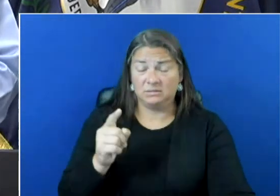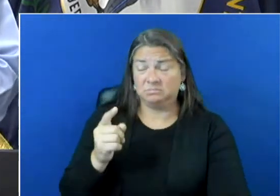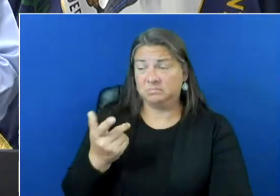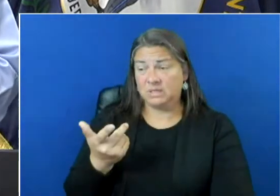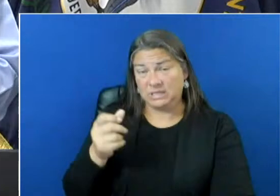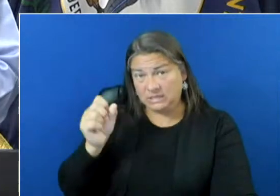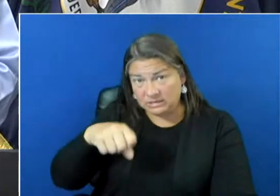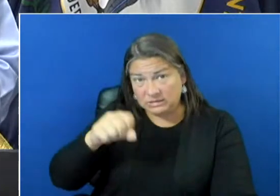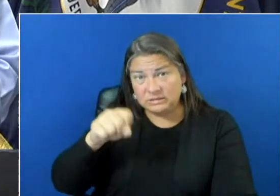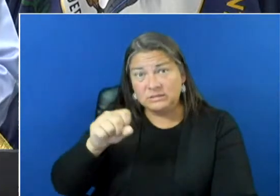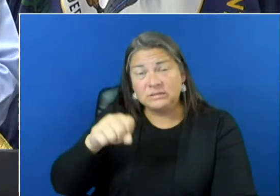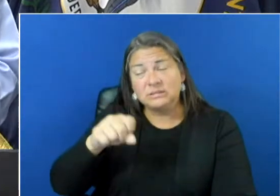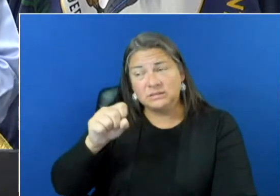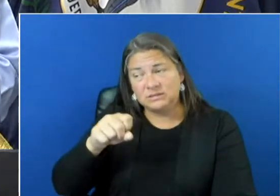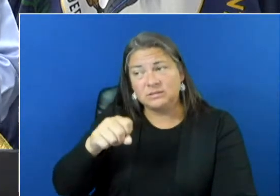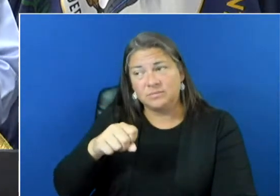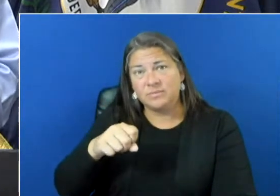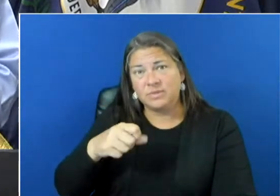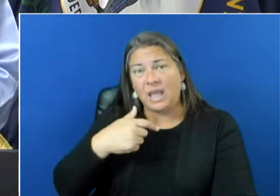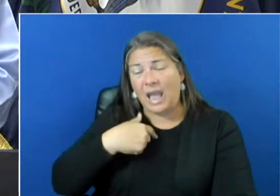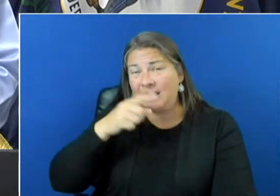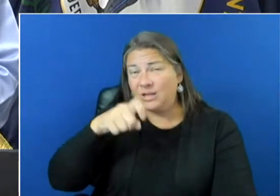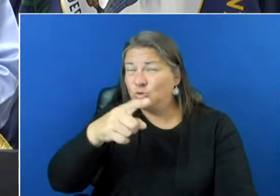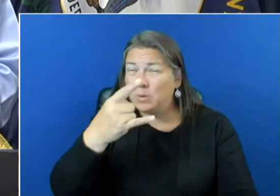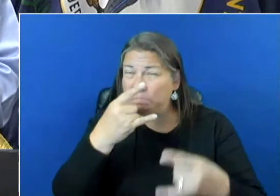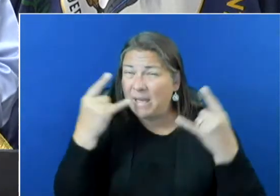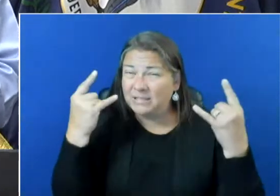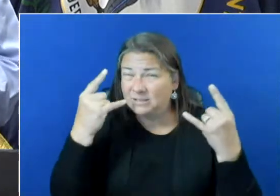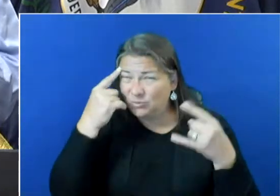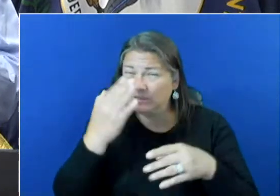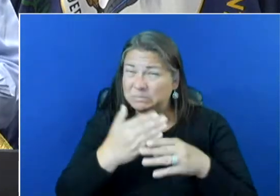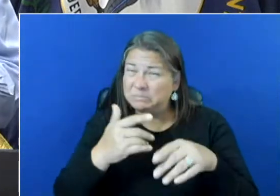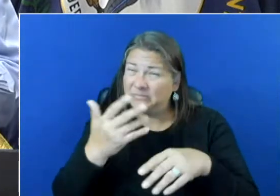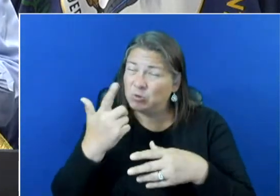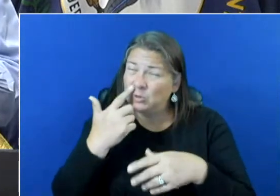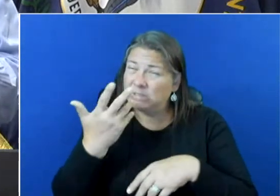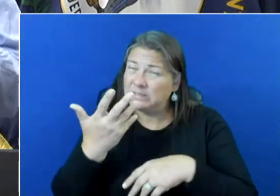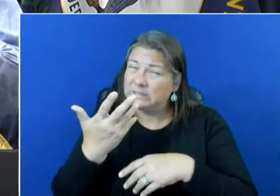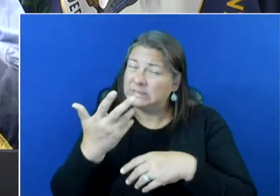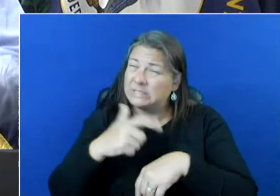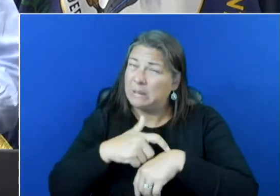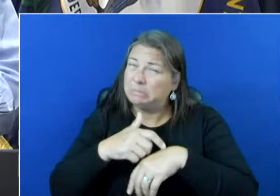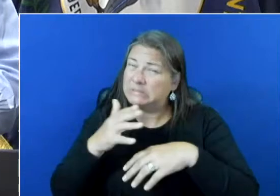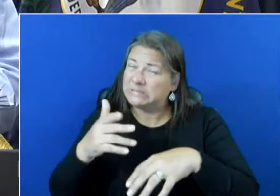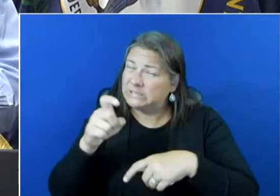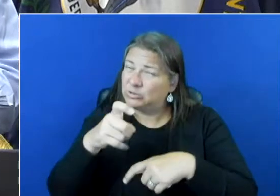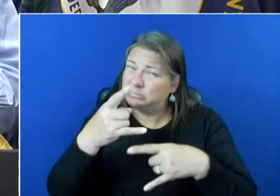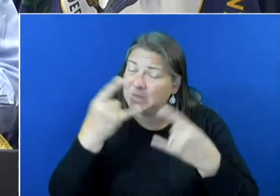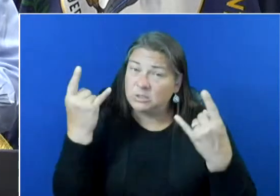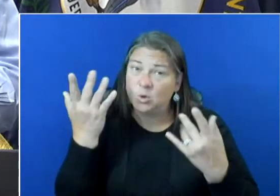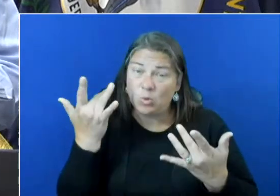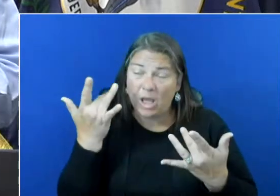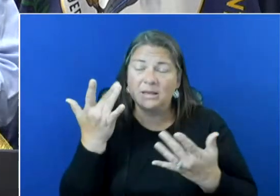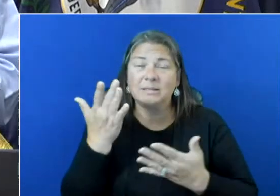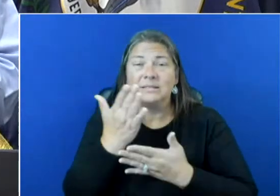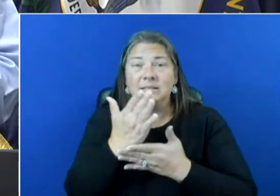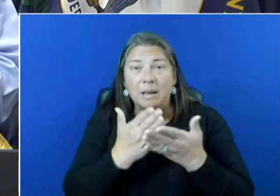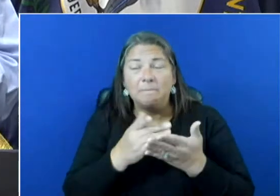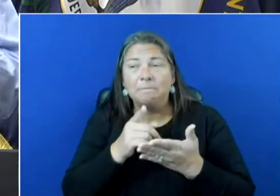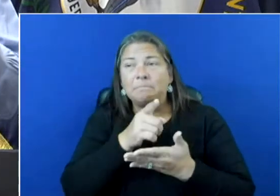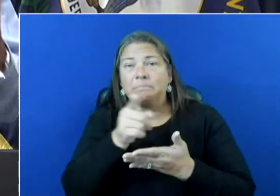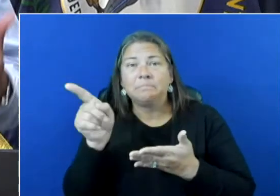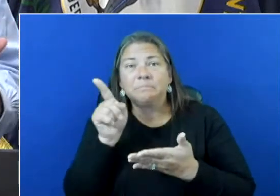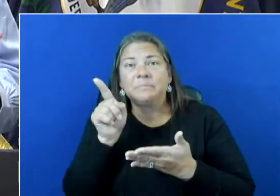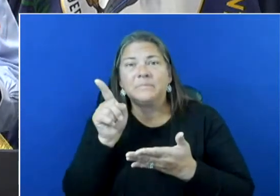period of time, I need you to wear a mask in certain places. That's because it appears that a small portion of vaccinated people can